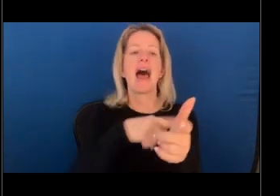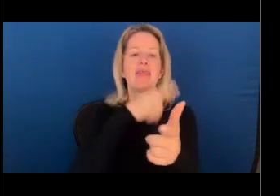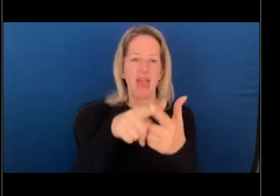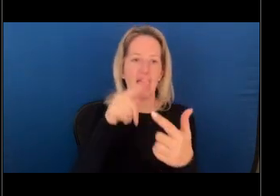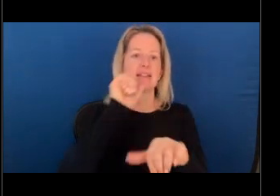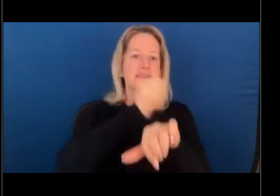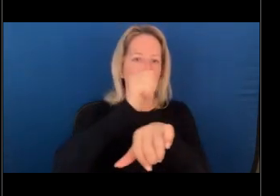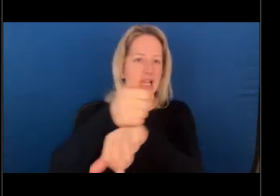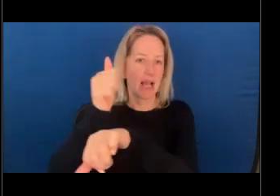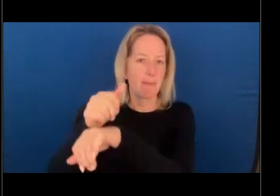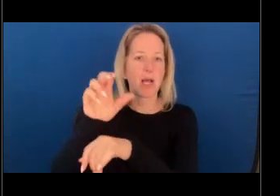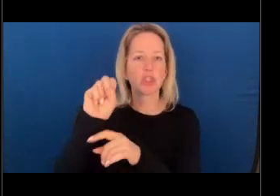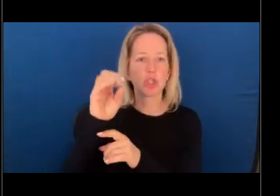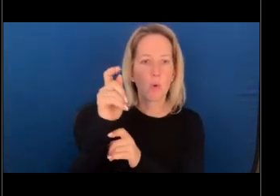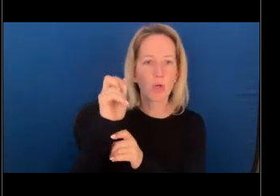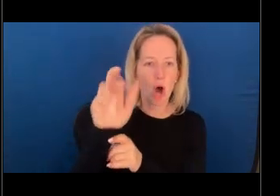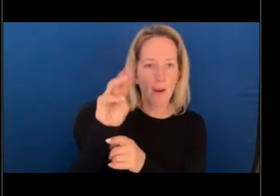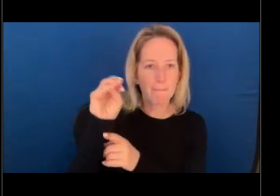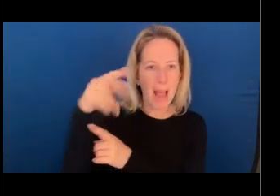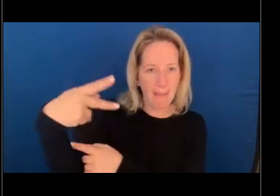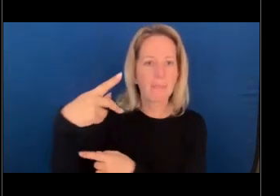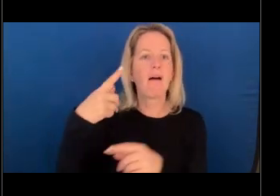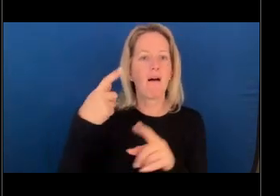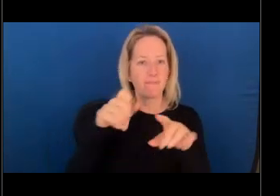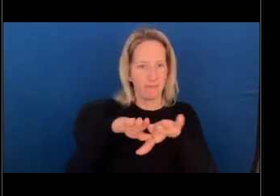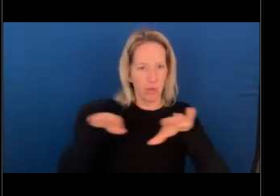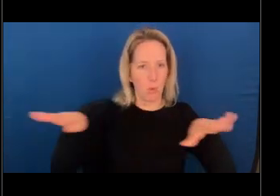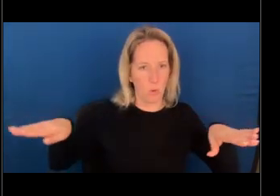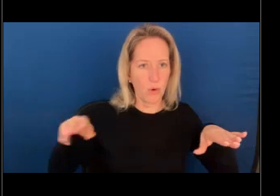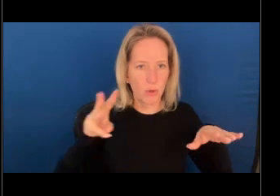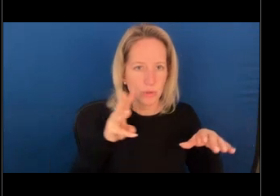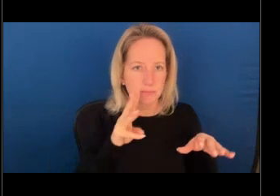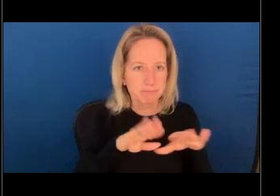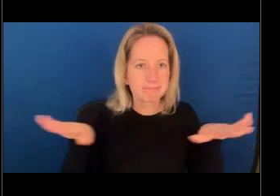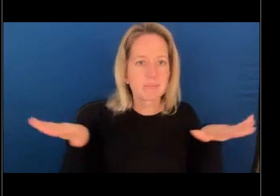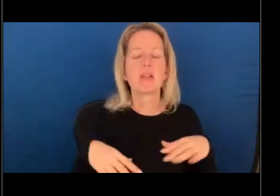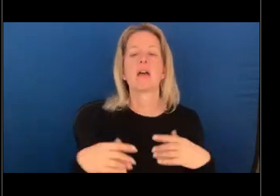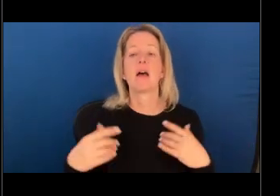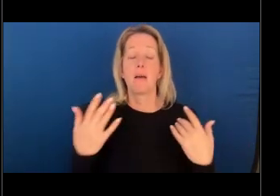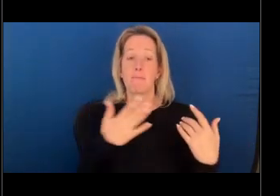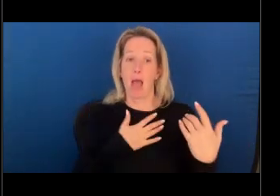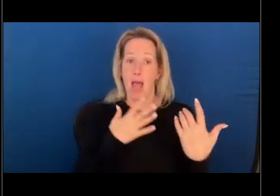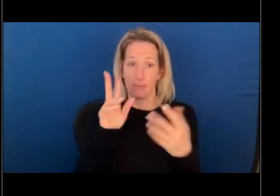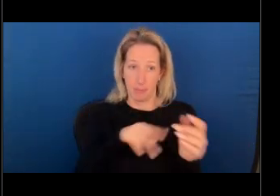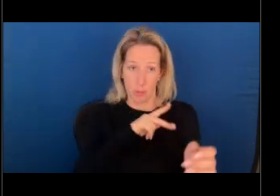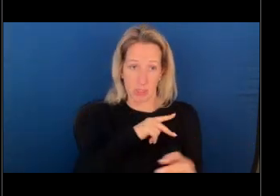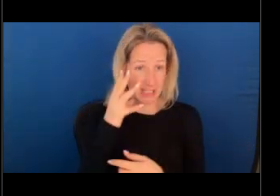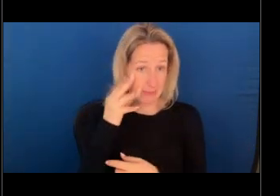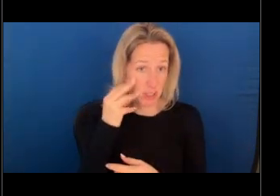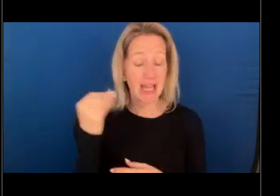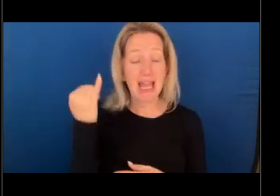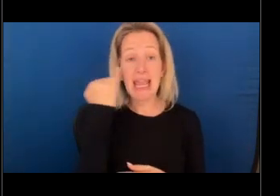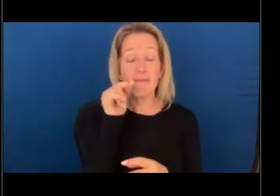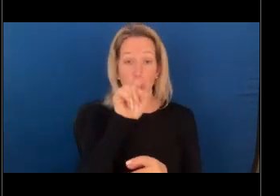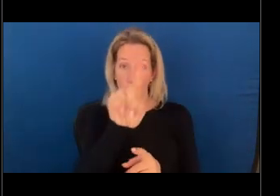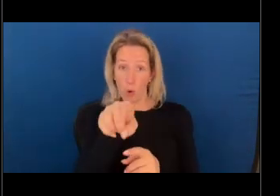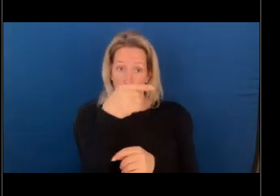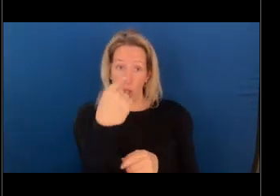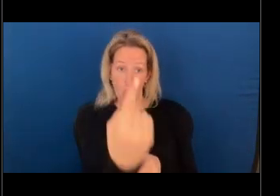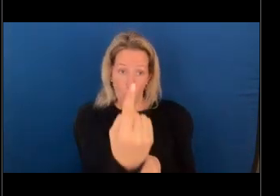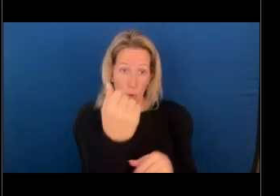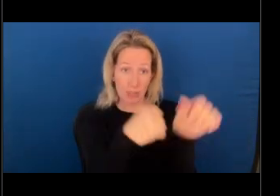maps of the seafloor. And I can say from personal experience that anytime you're the lone scientist on a